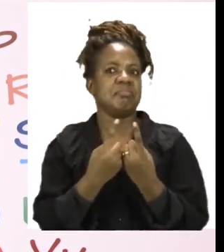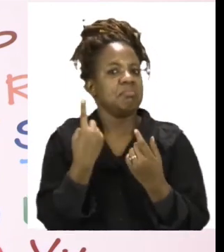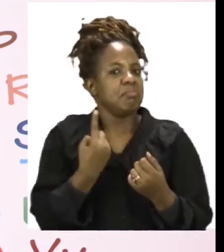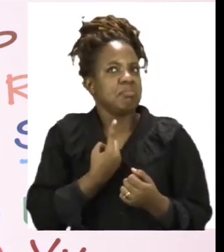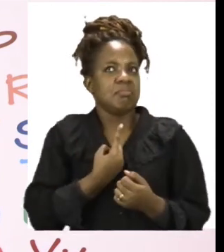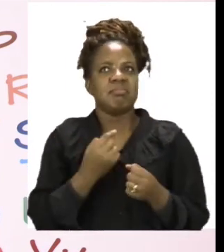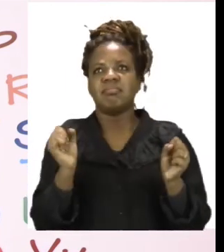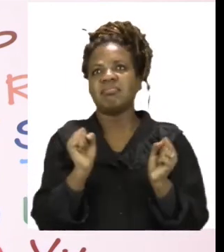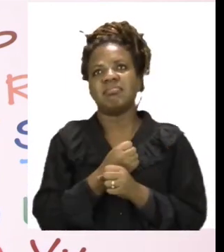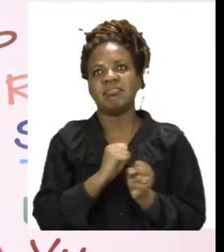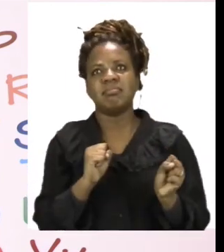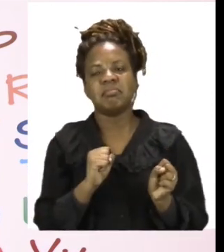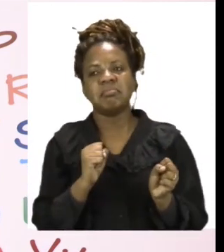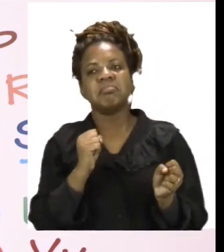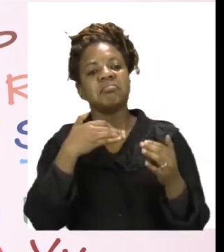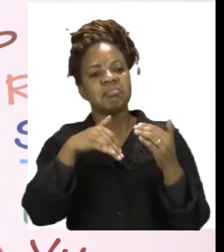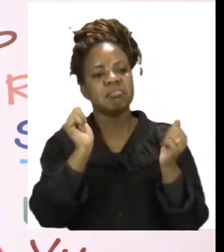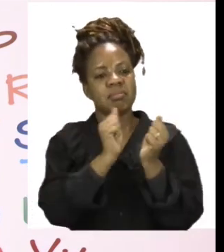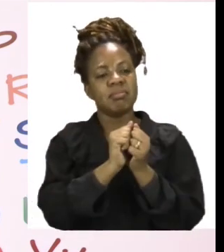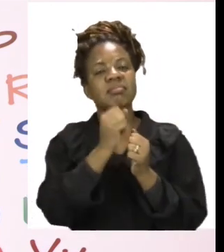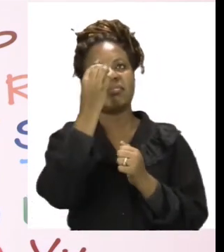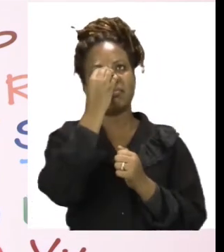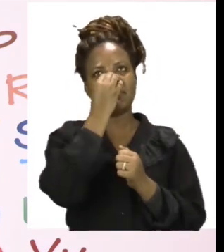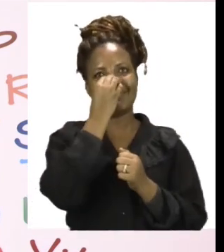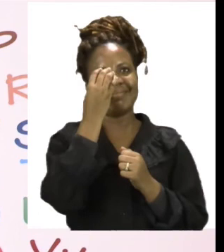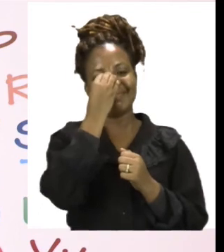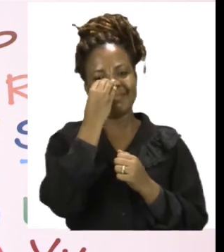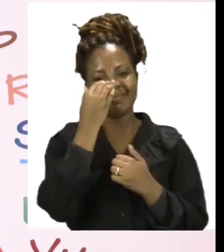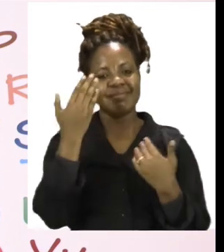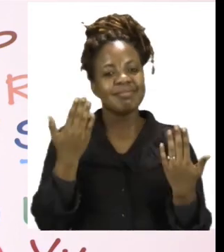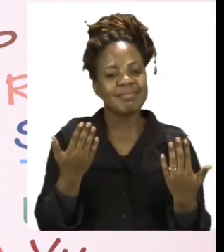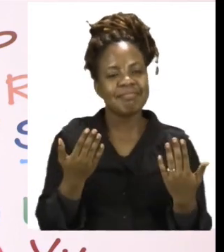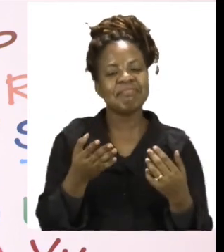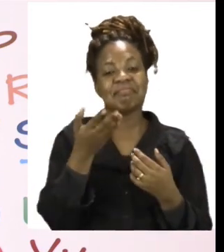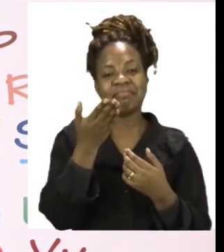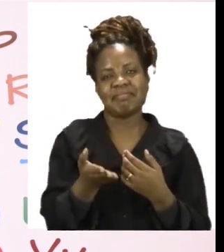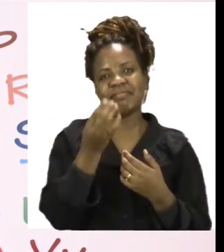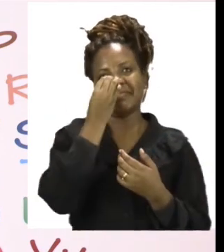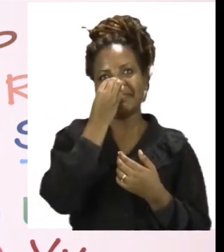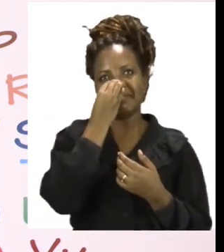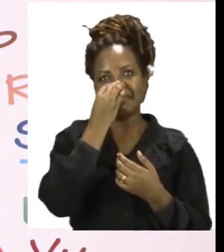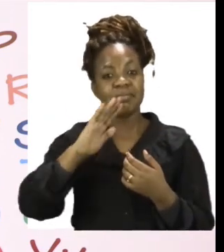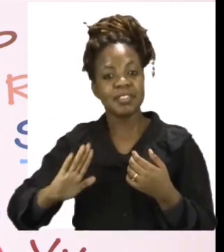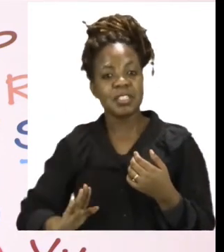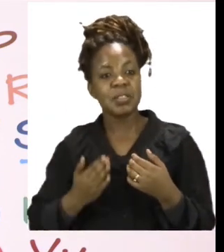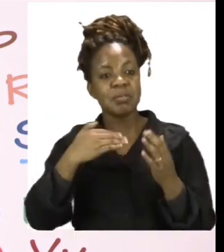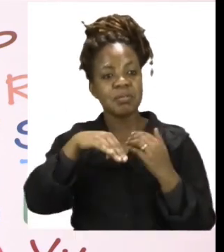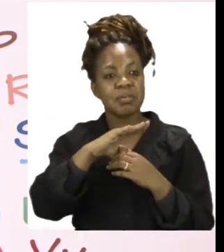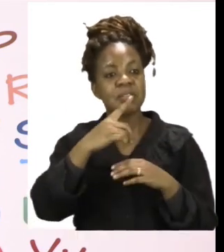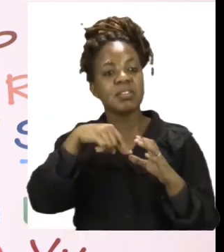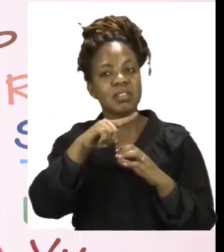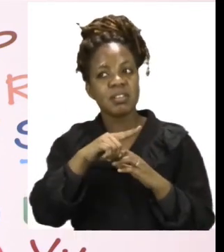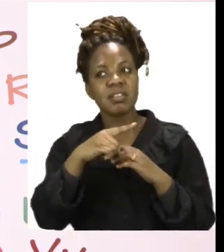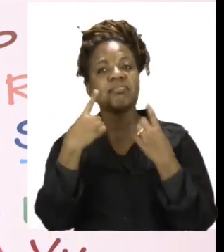around? Zoshi! Hello? Oh, there you are, Zoshi. Do you want to go outside and play?